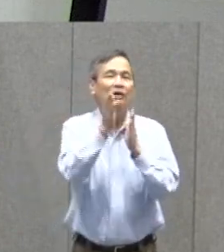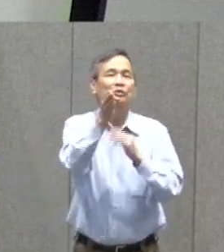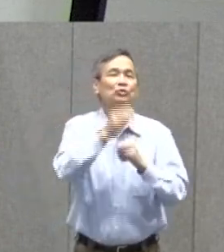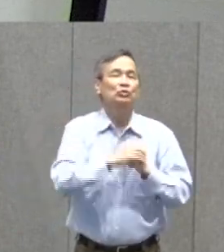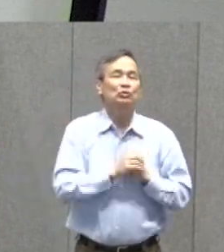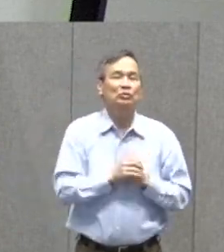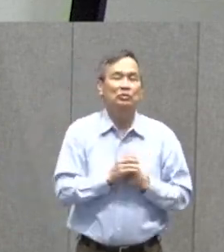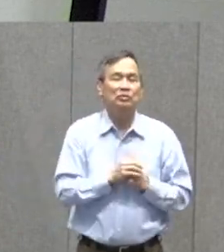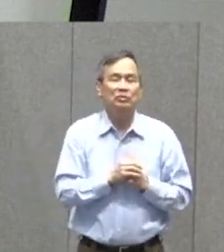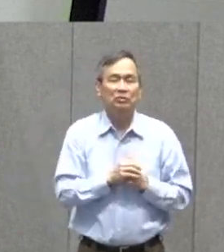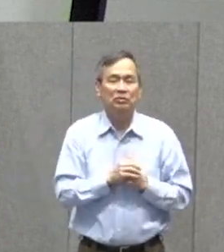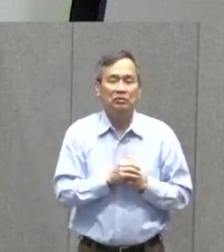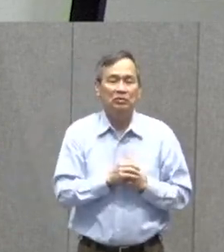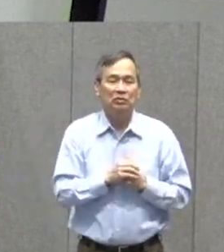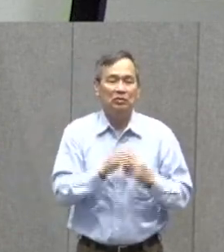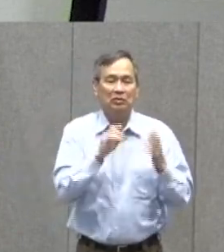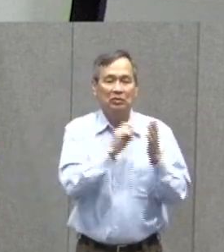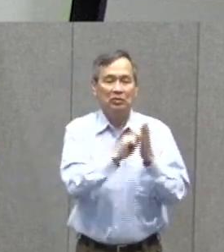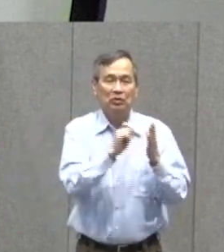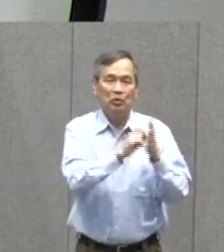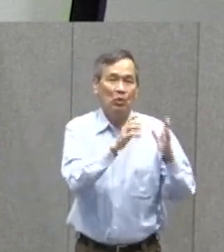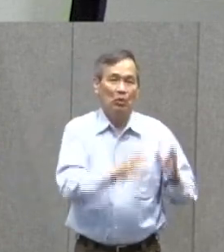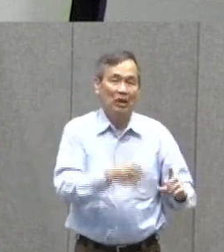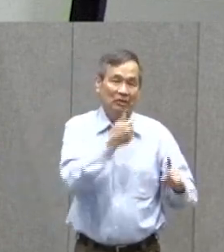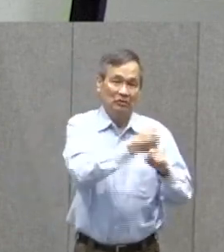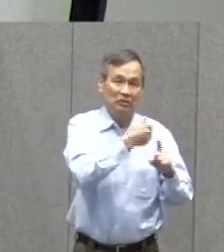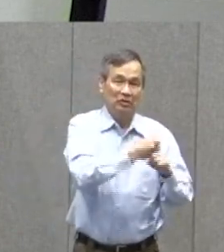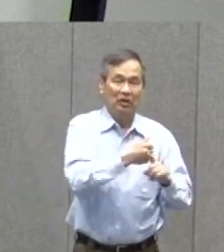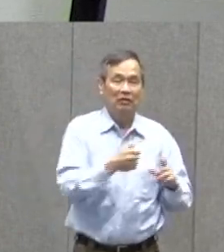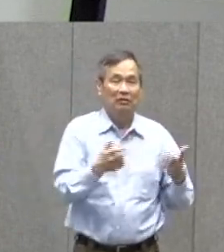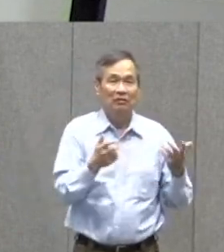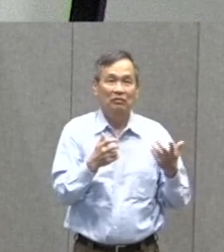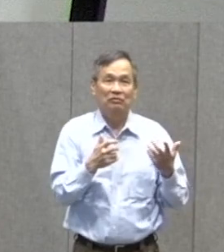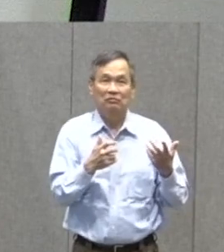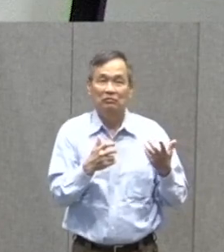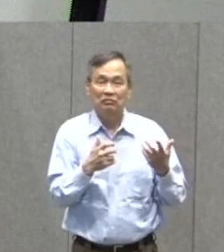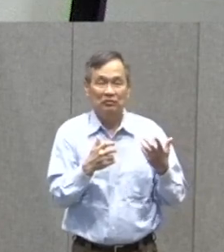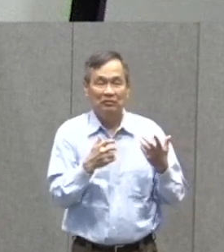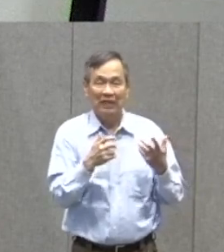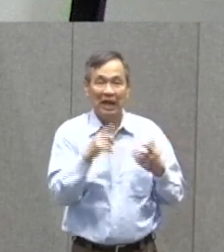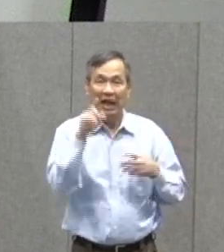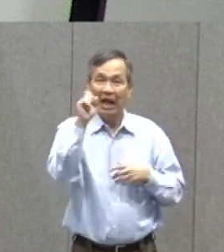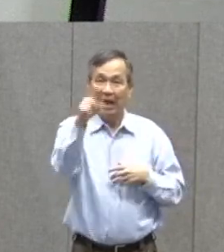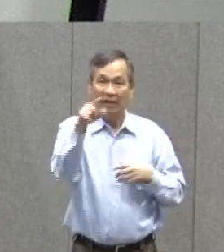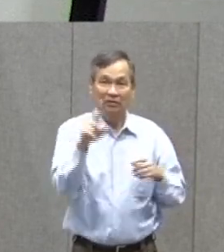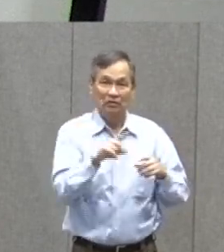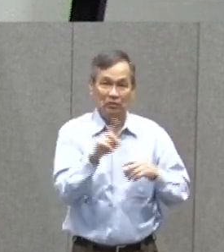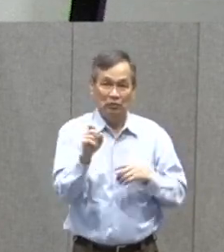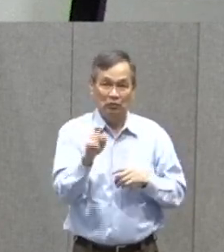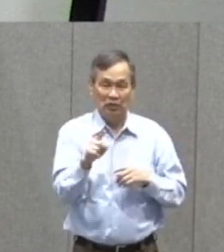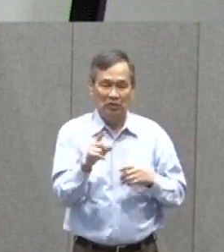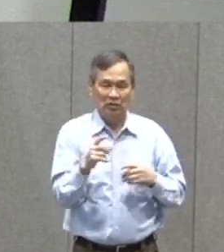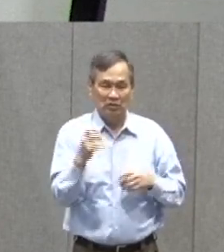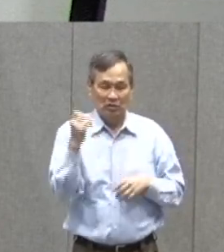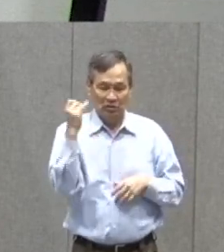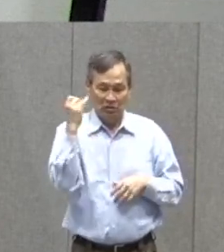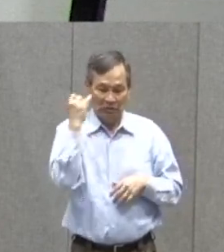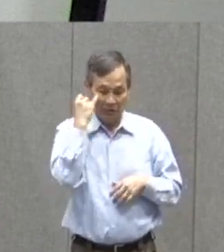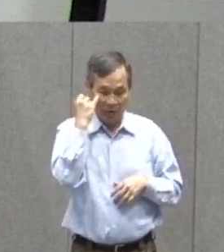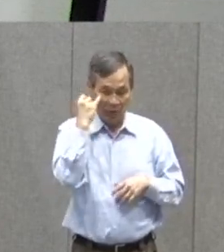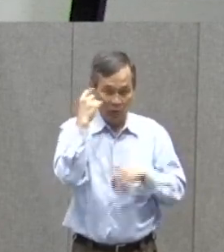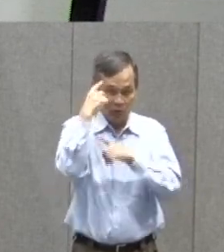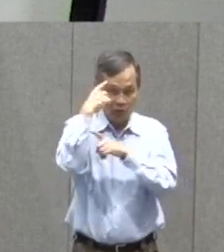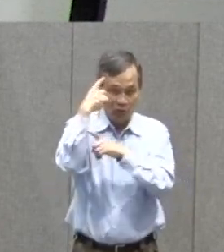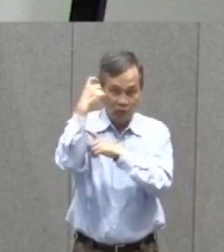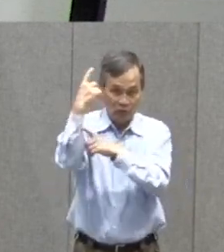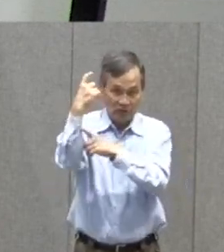some questions that she even ponders herself and has written in her book. So, what if you dreamed